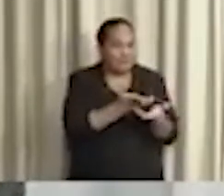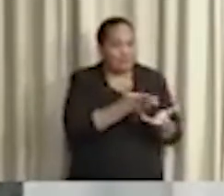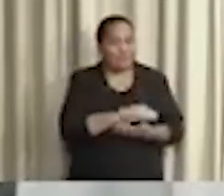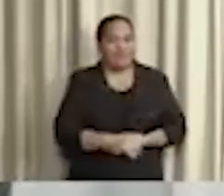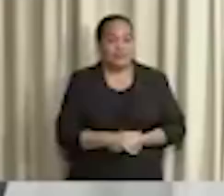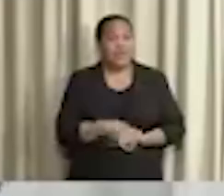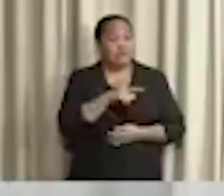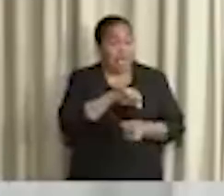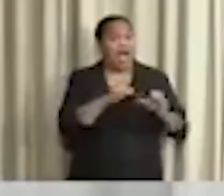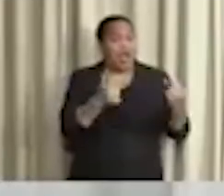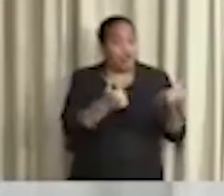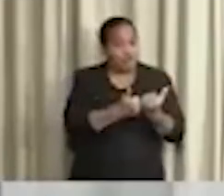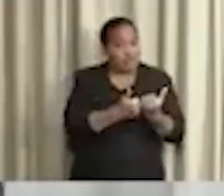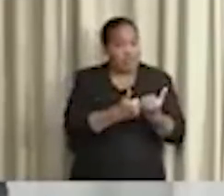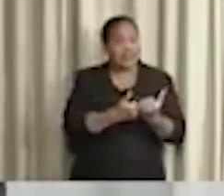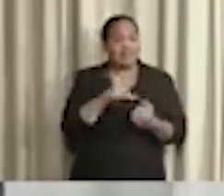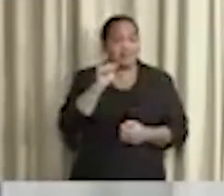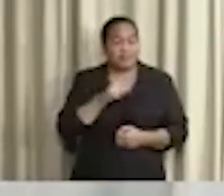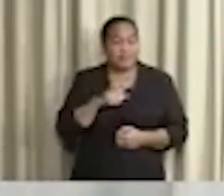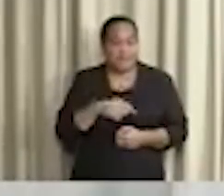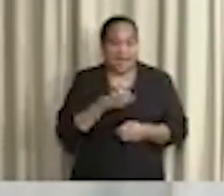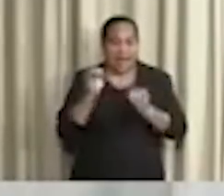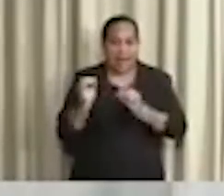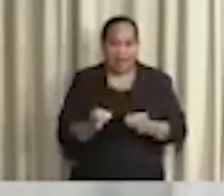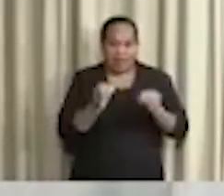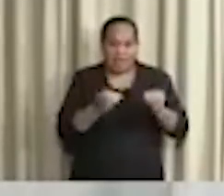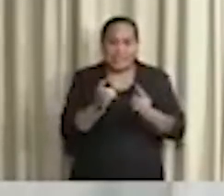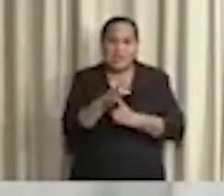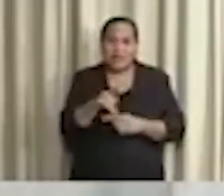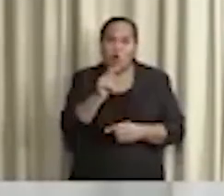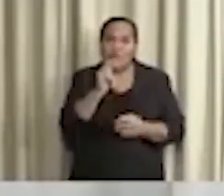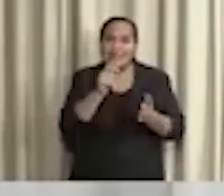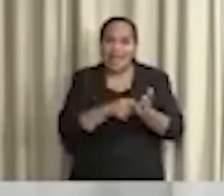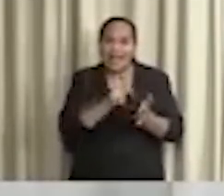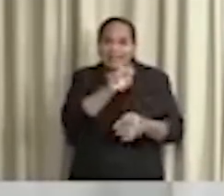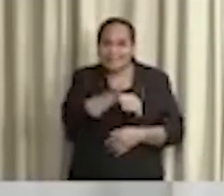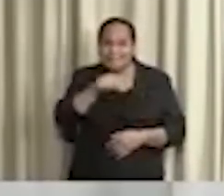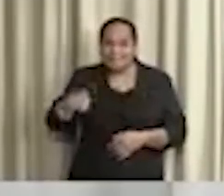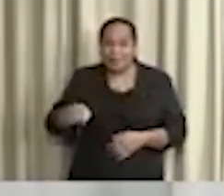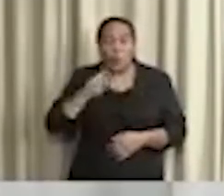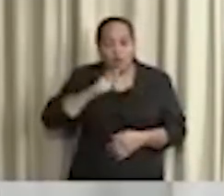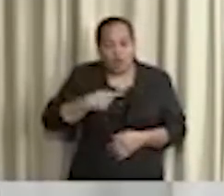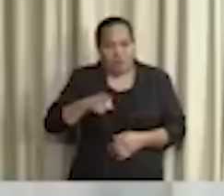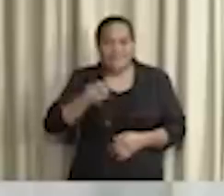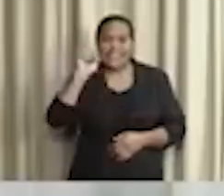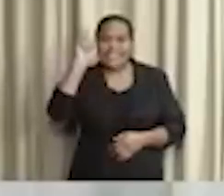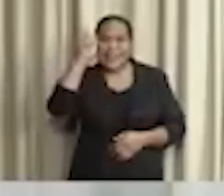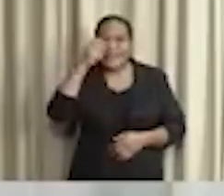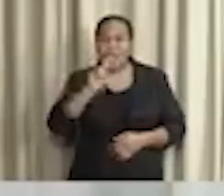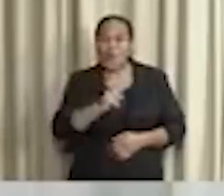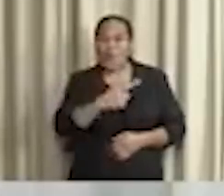Cabinet also agreed that the current arrangements on TELS will continue for semester 1,